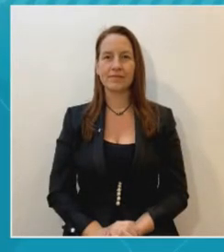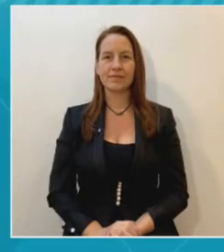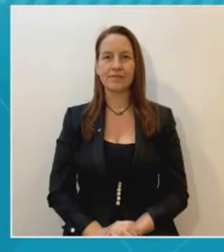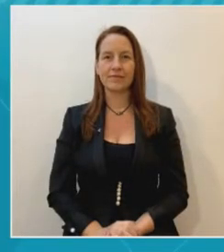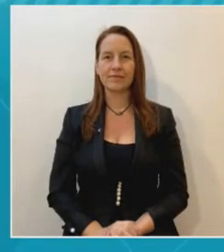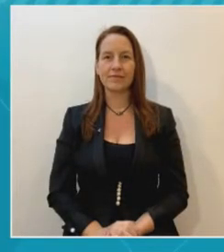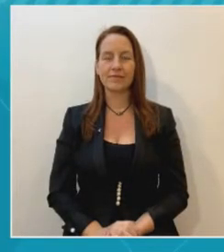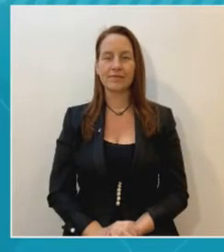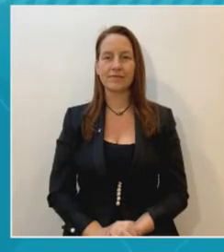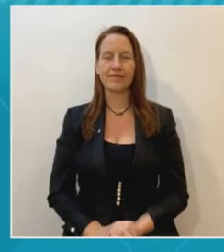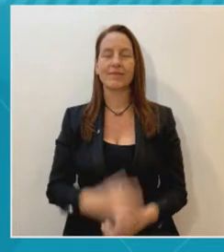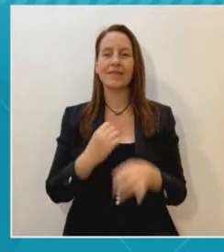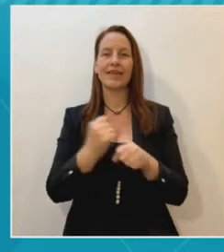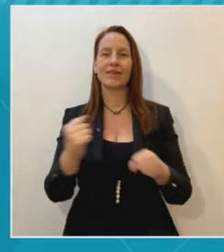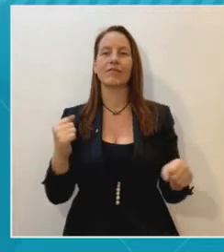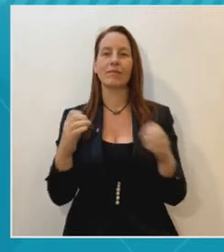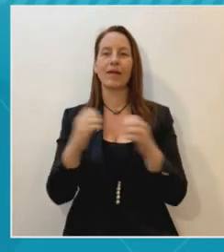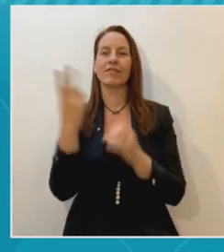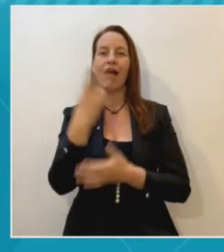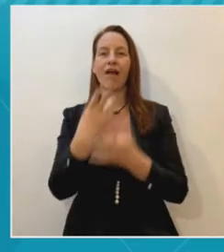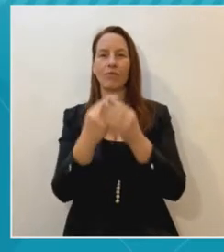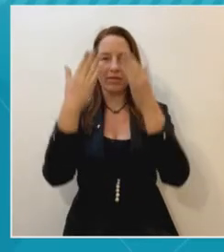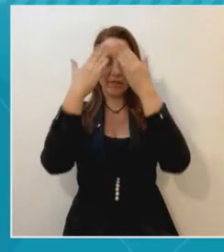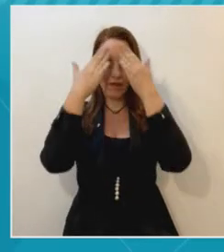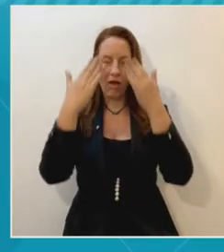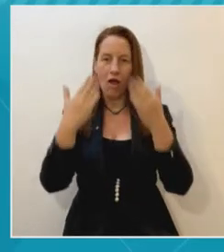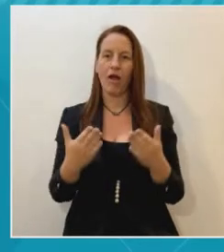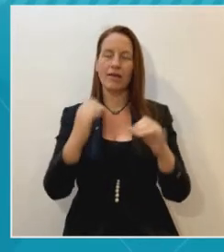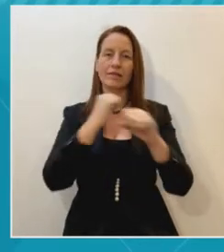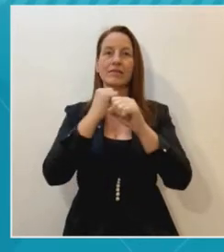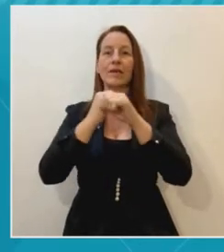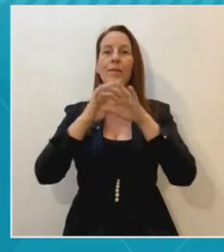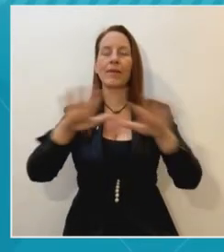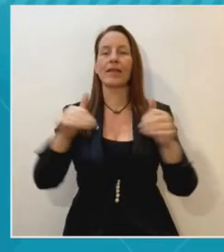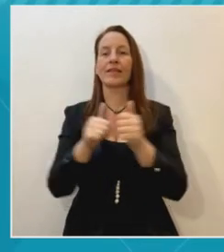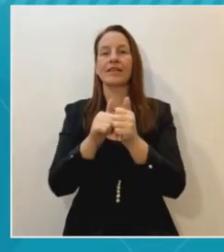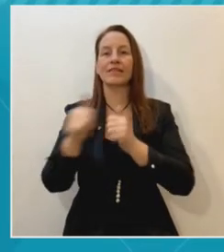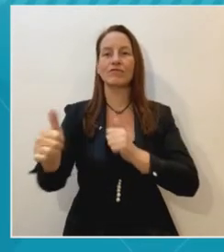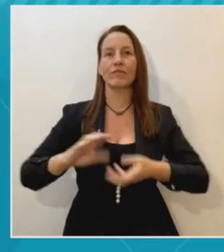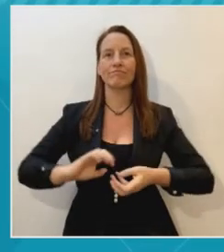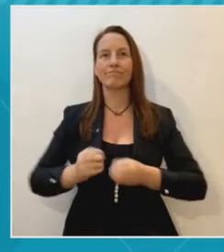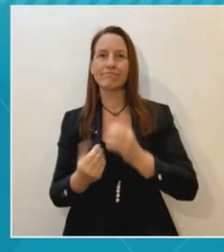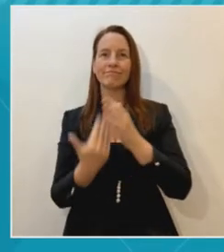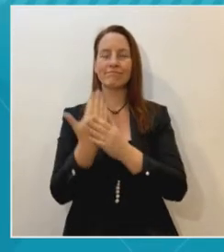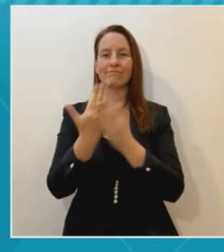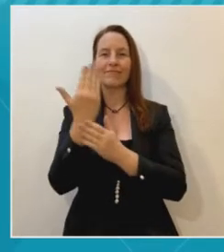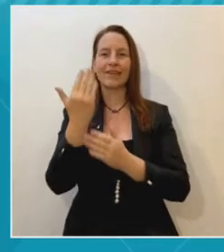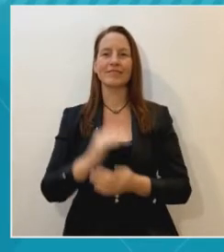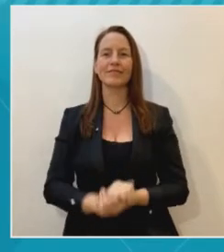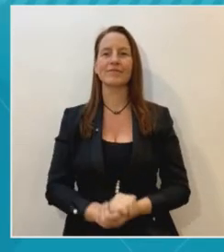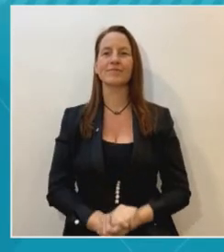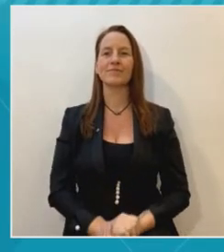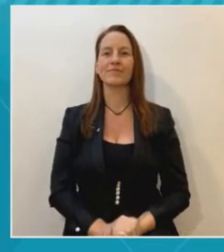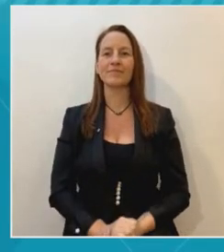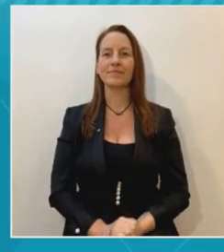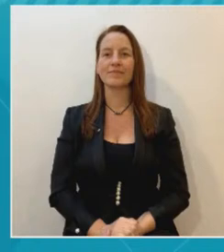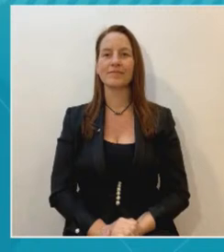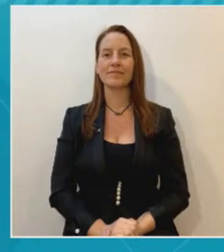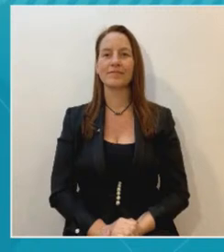Degree of Bachelor of Arts with Honours, Media, Industry and Innovation. Laura Morgan.